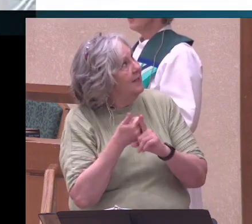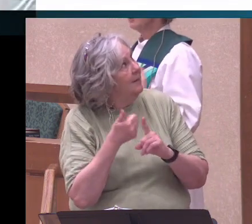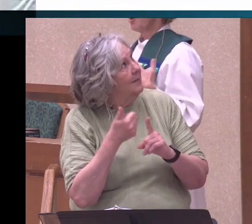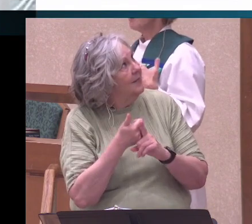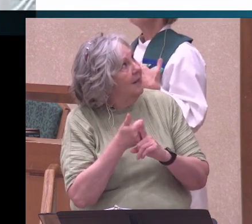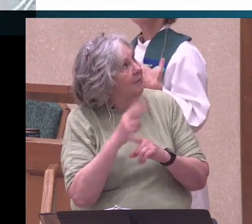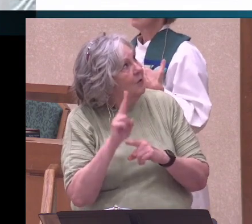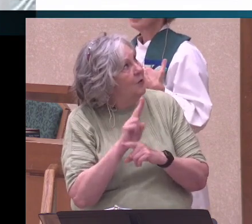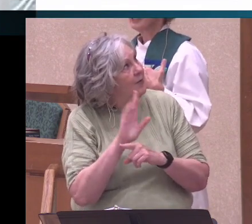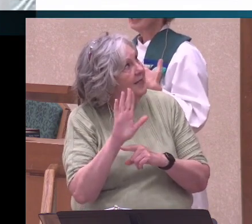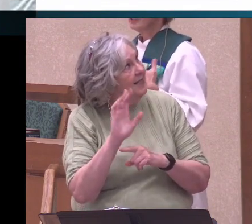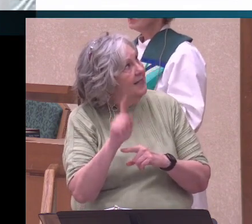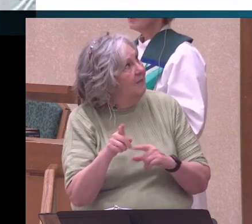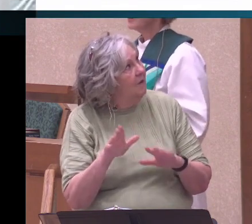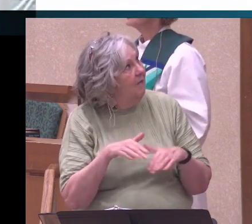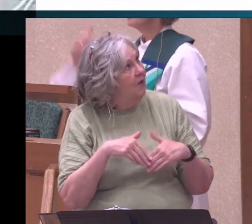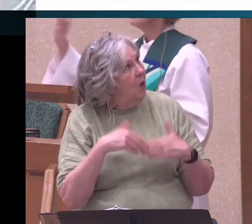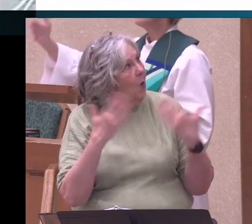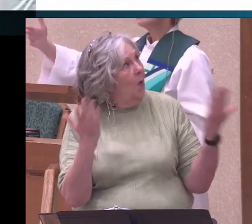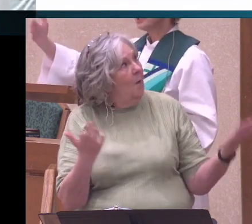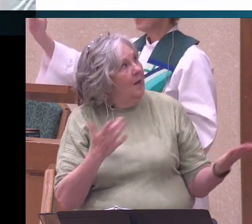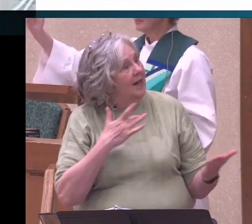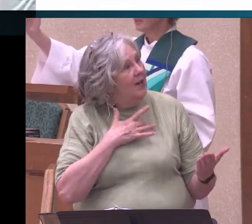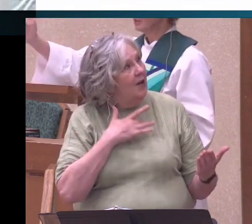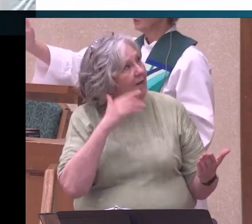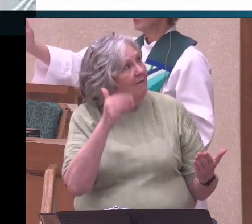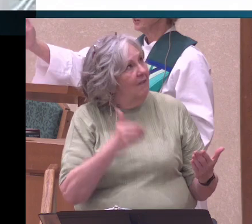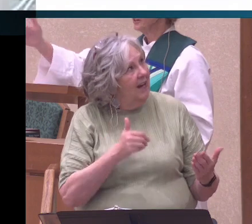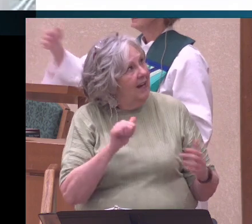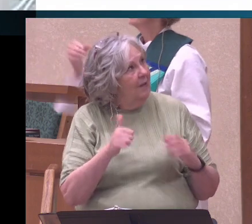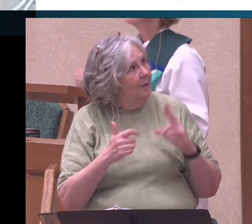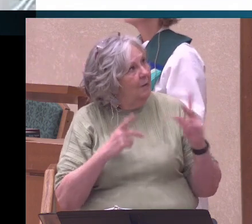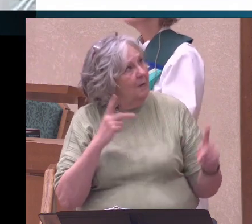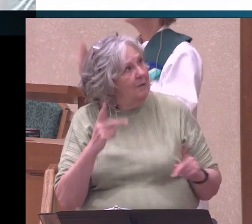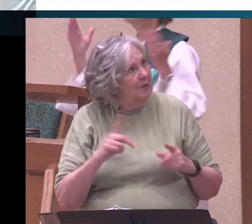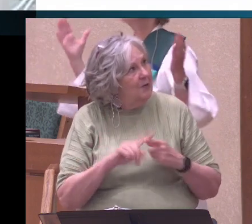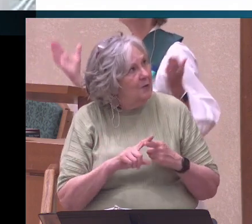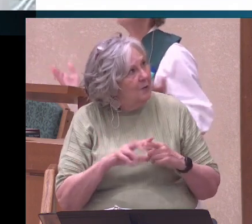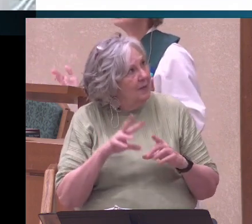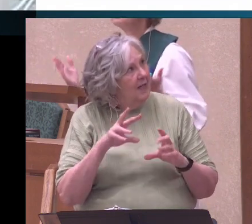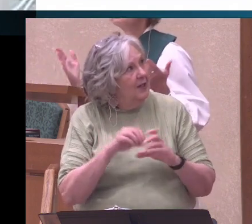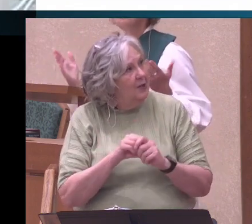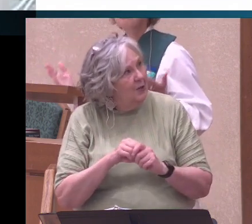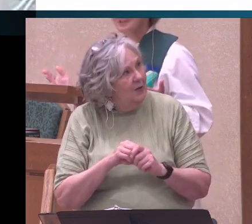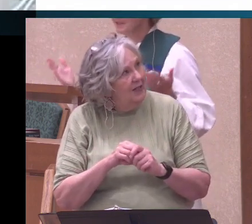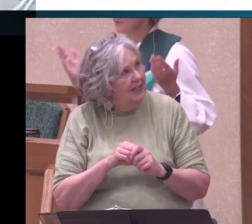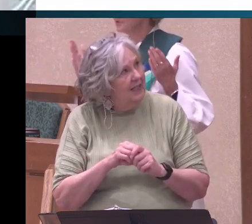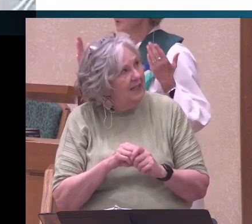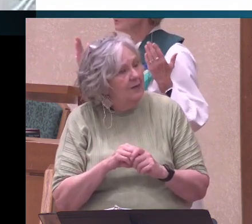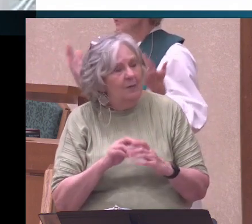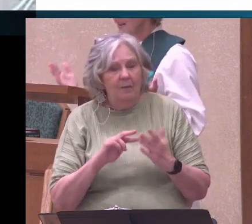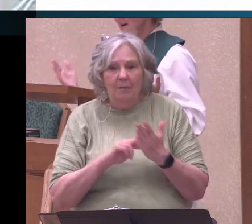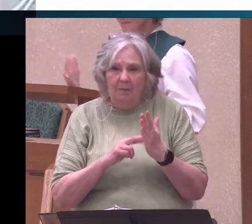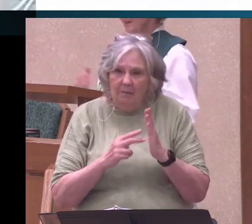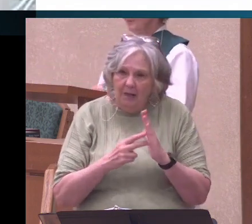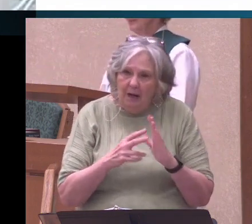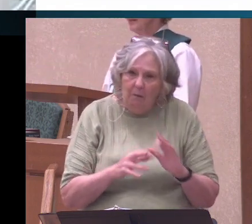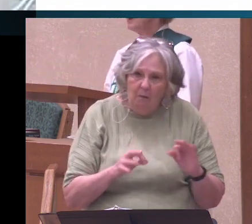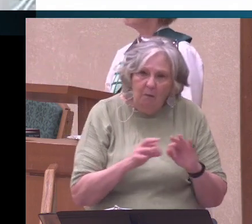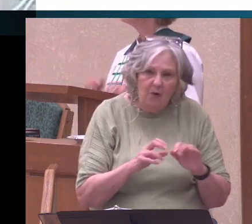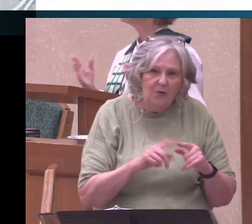gift of an open heart to invite others to be included in whatever events would be meaningful to